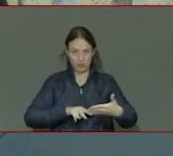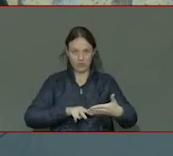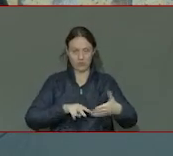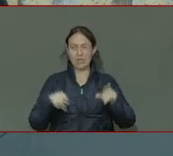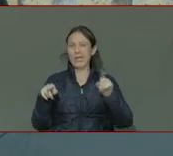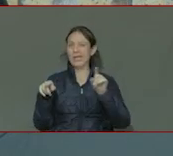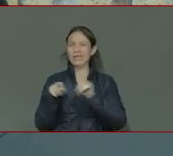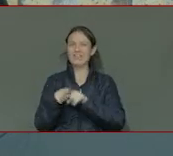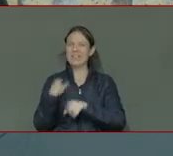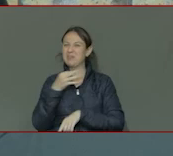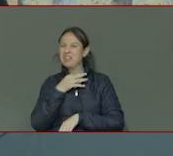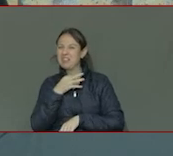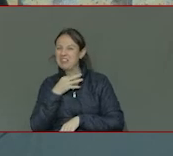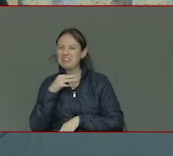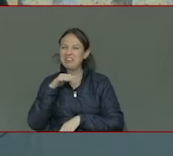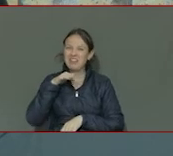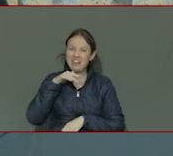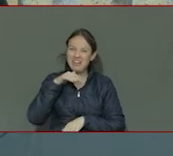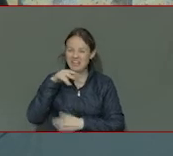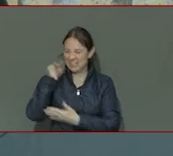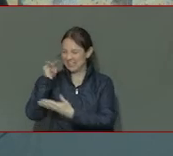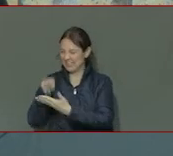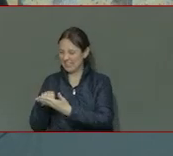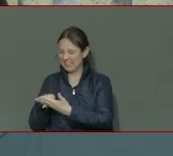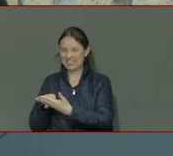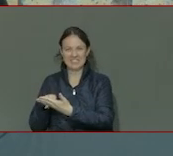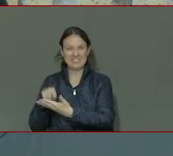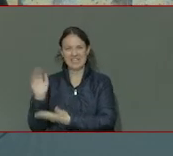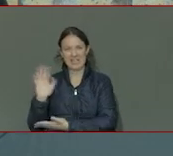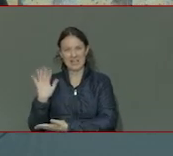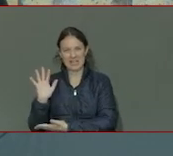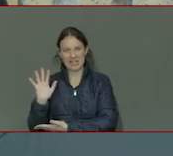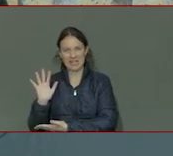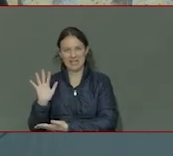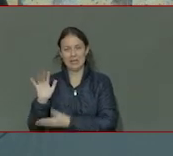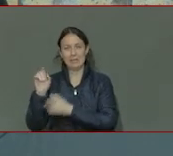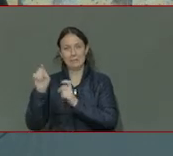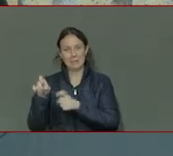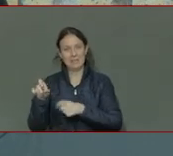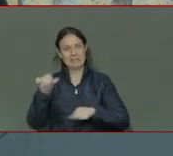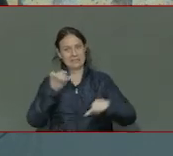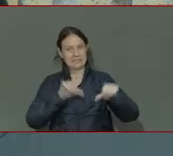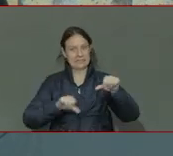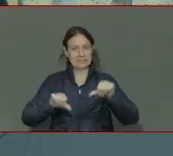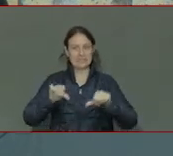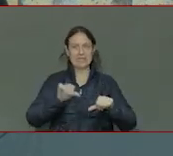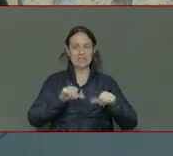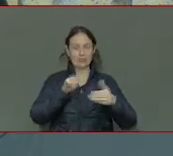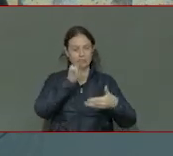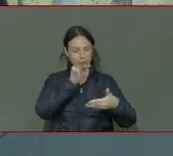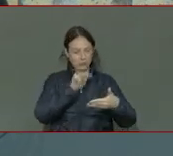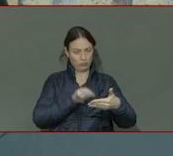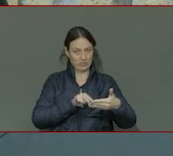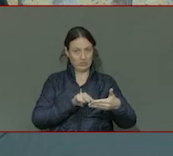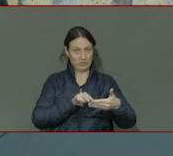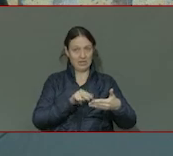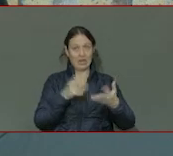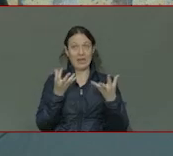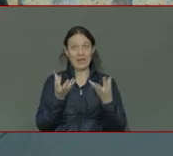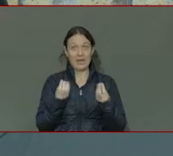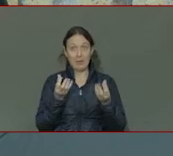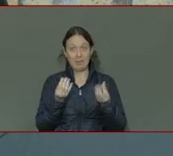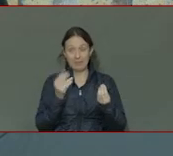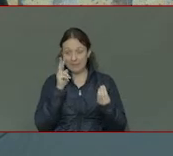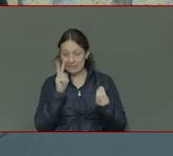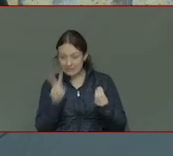read English or Afrikaans or whatever language. So you must make sure when you get to a number, write